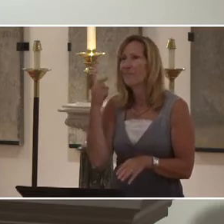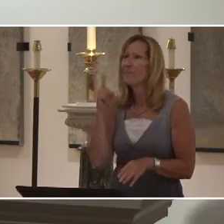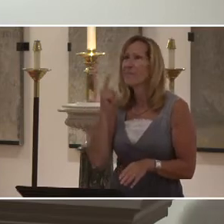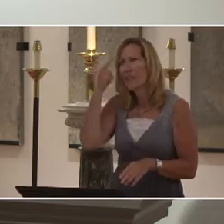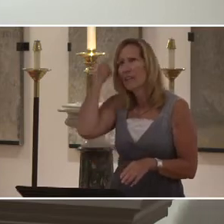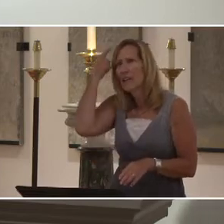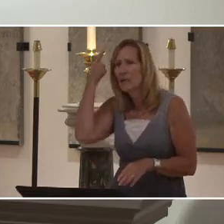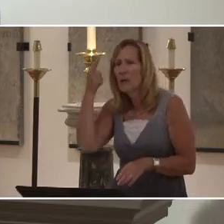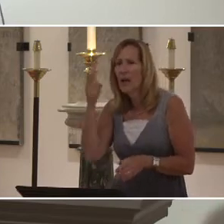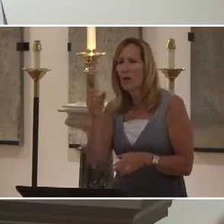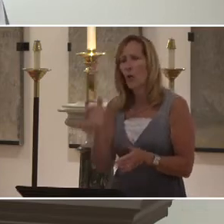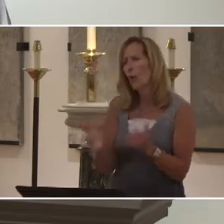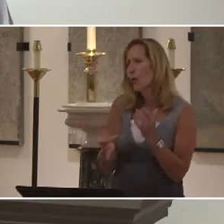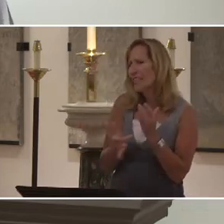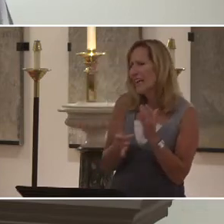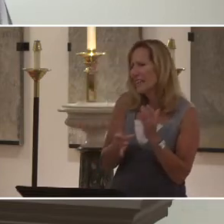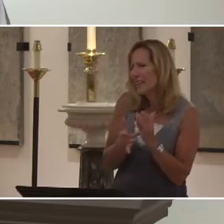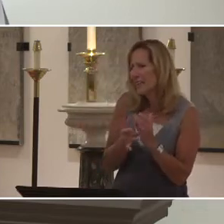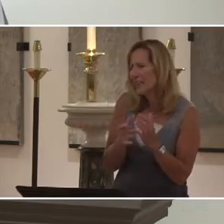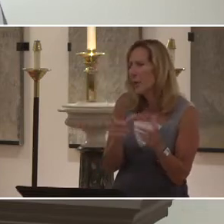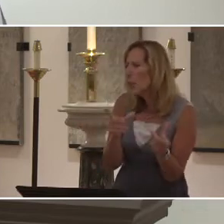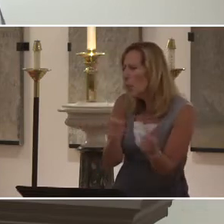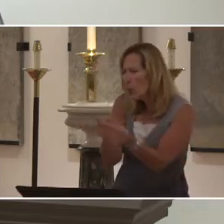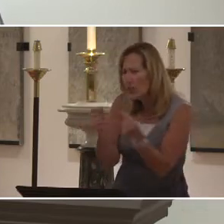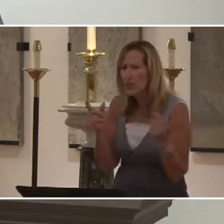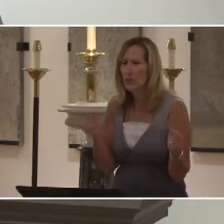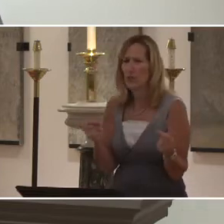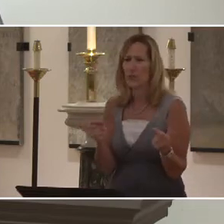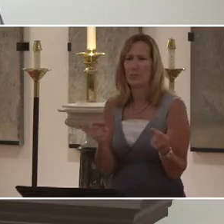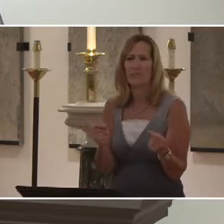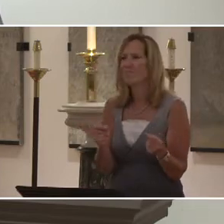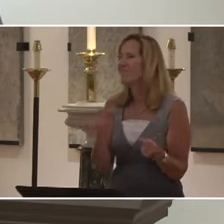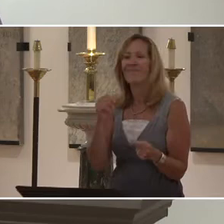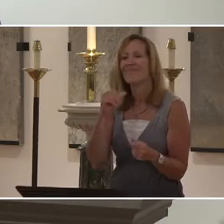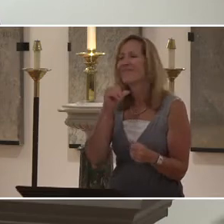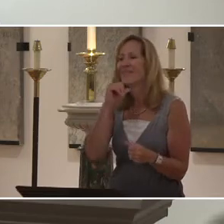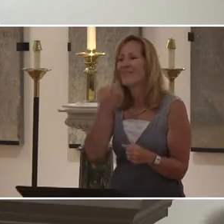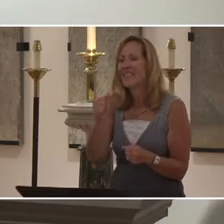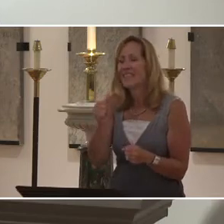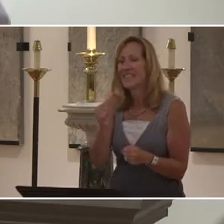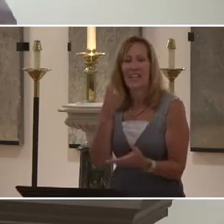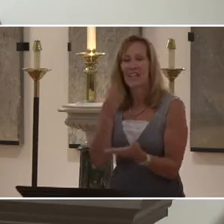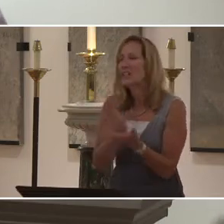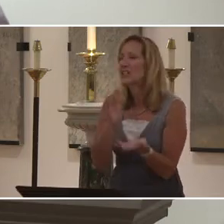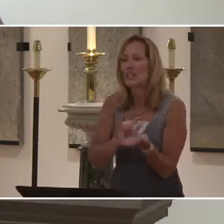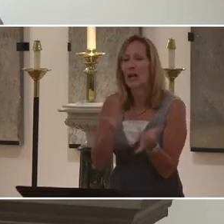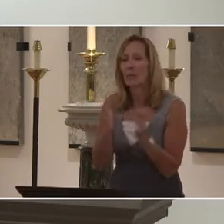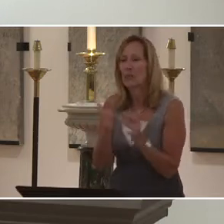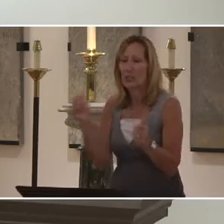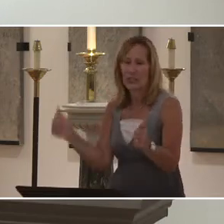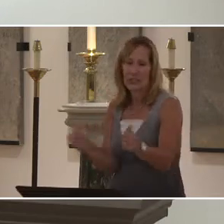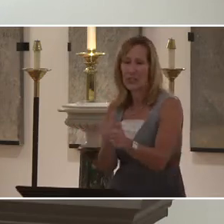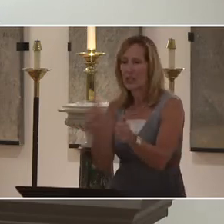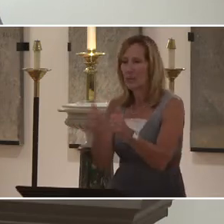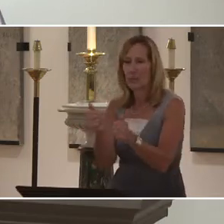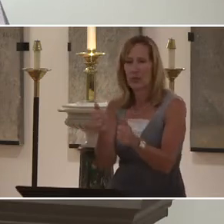uncertainty or technical infeasibility to be insurmountable impediments to pursuit of the